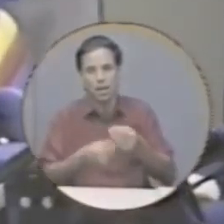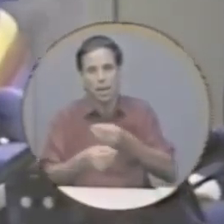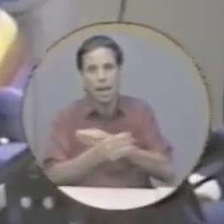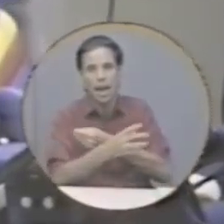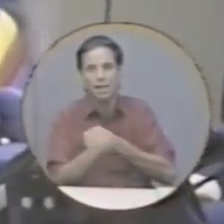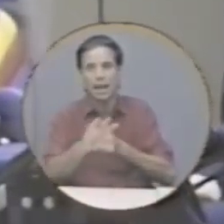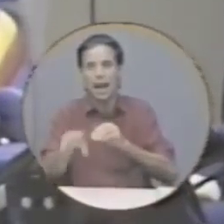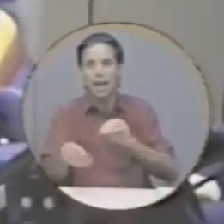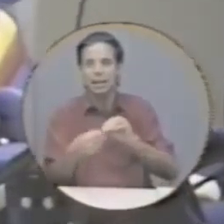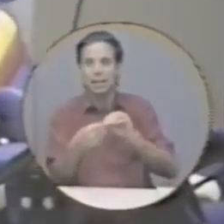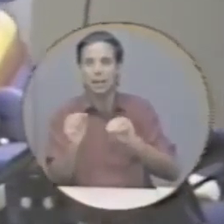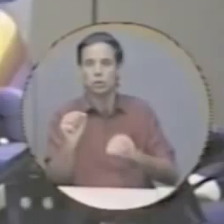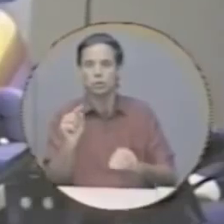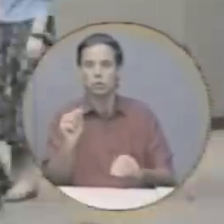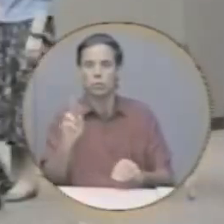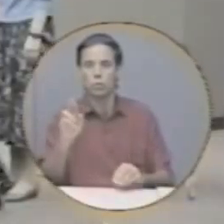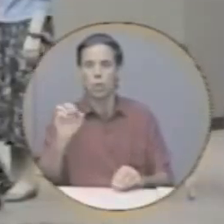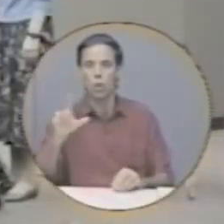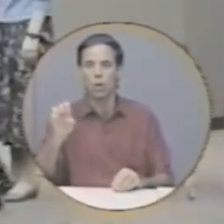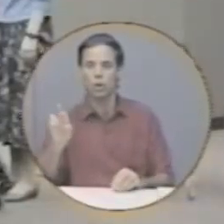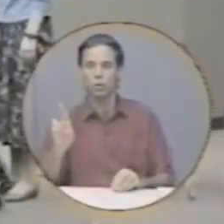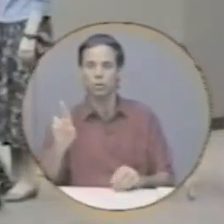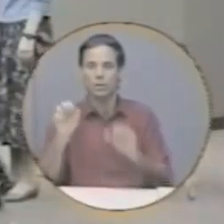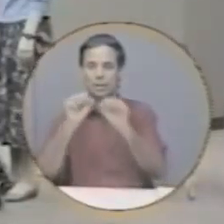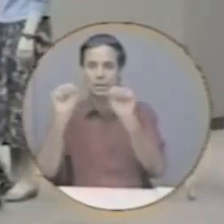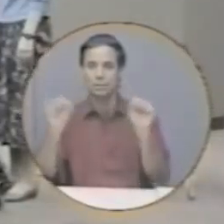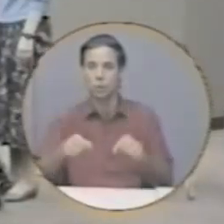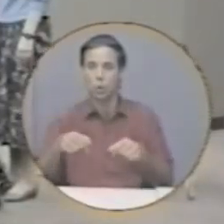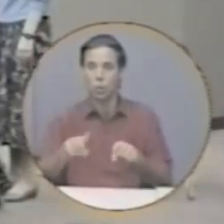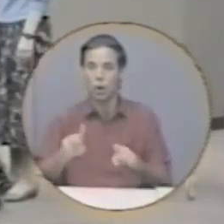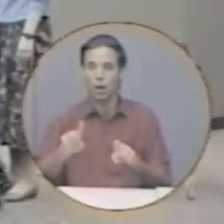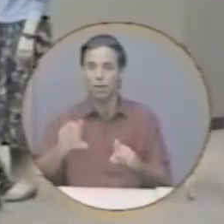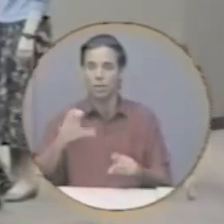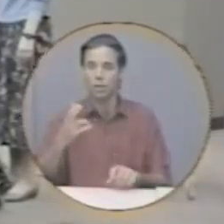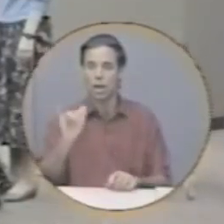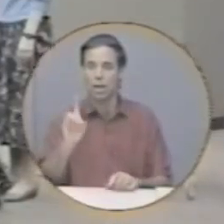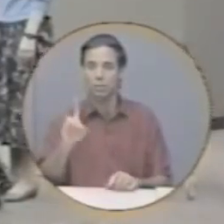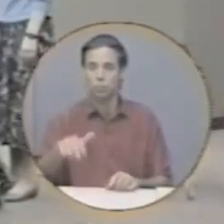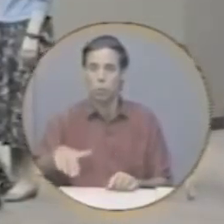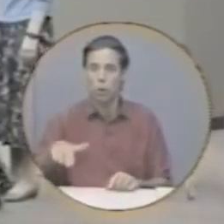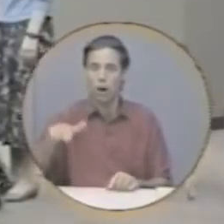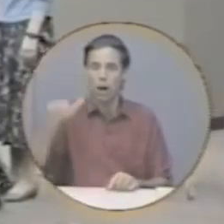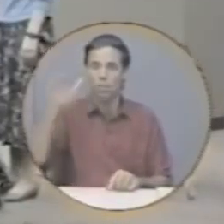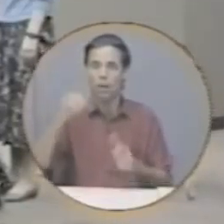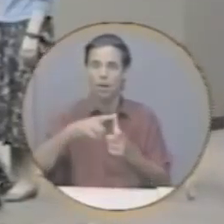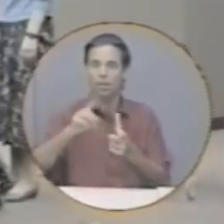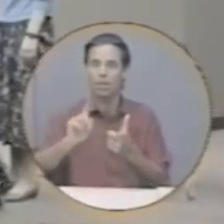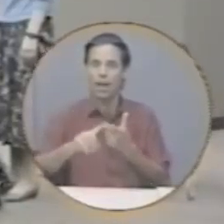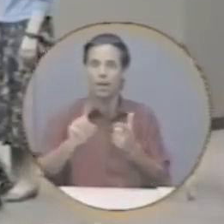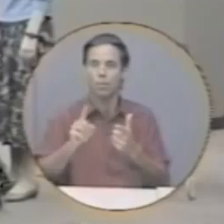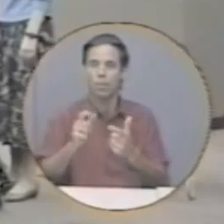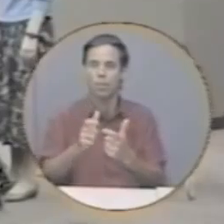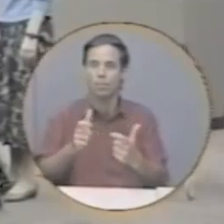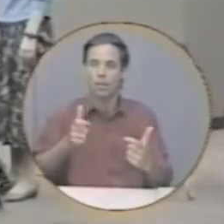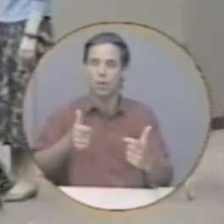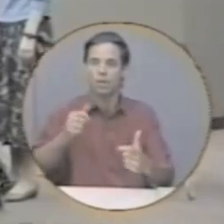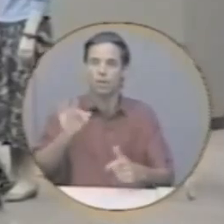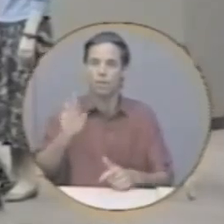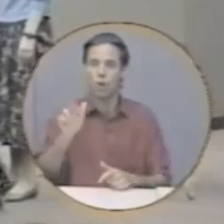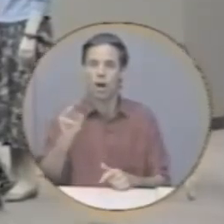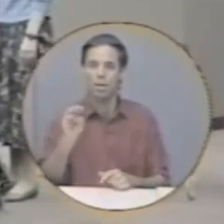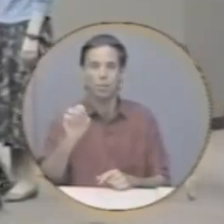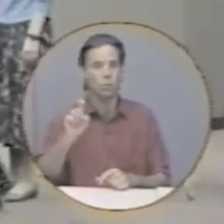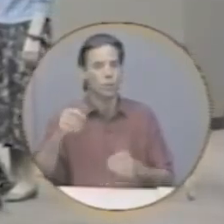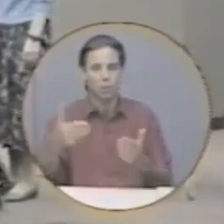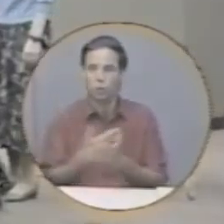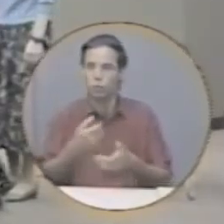system so that as the child gets bigger, we can expand the frame, not having to buy a